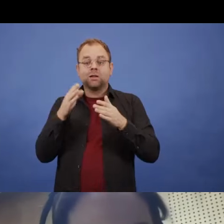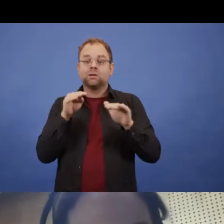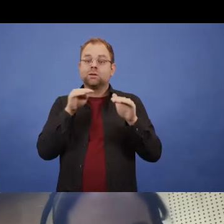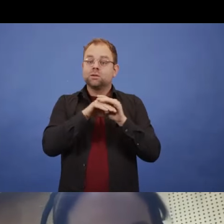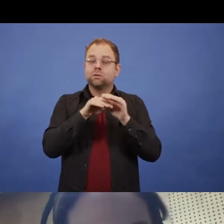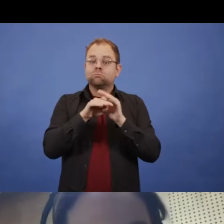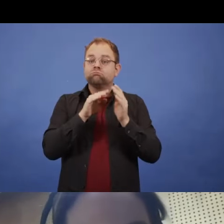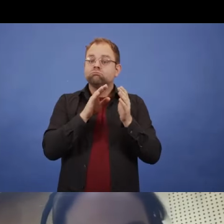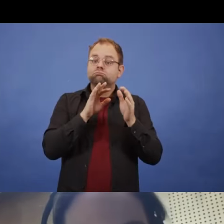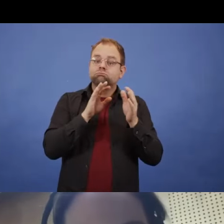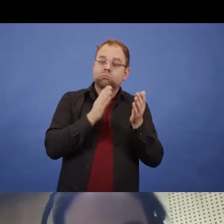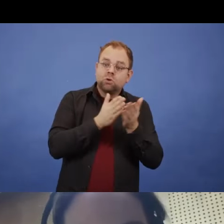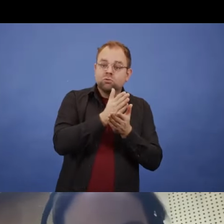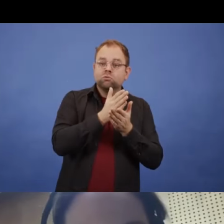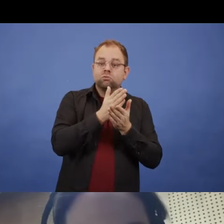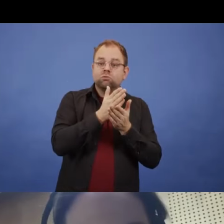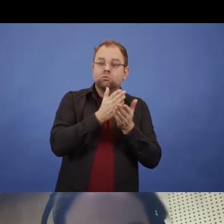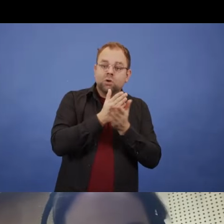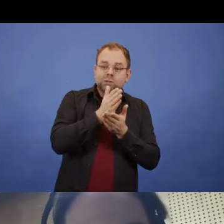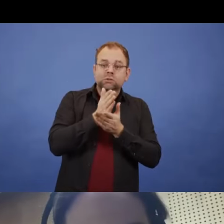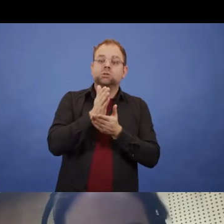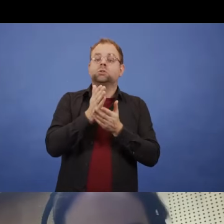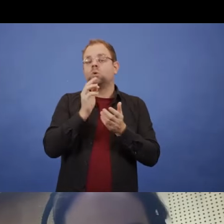of the Universal Declaration of Human Rights